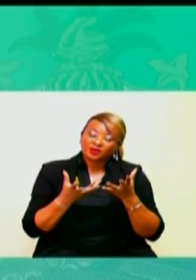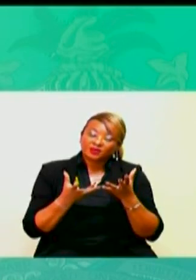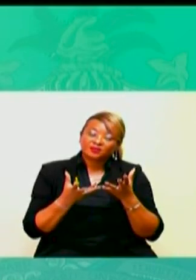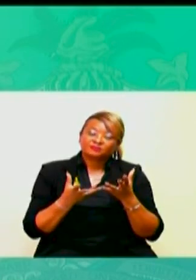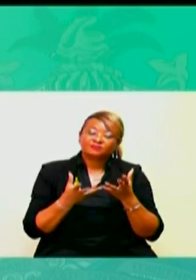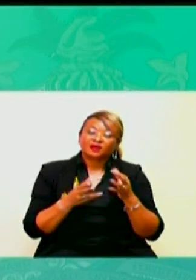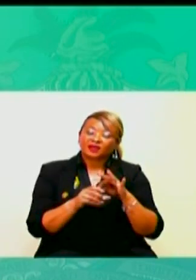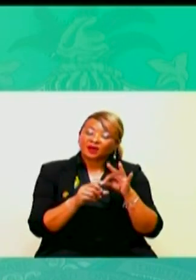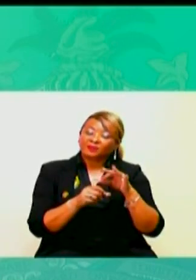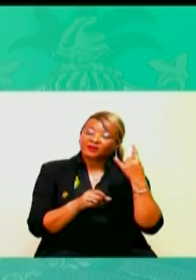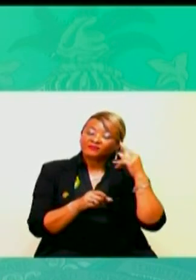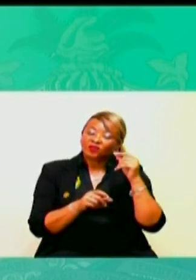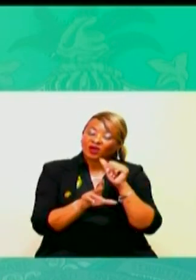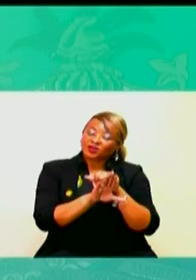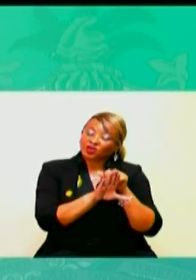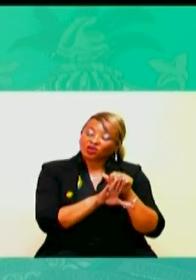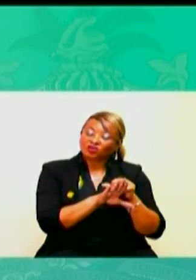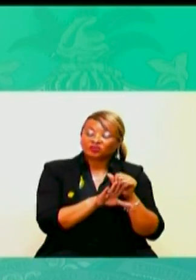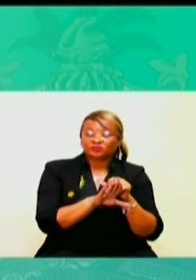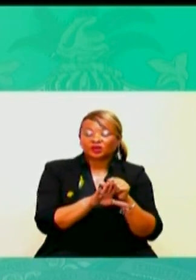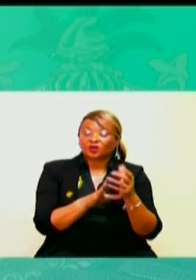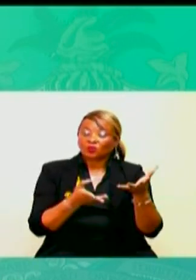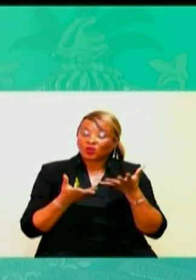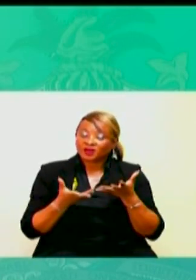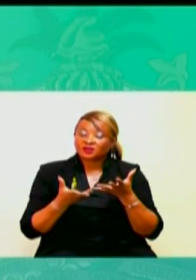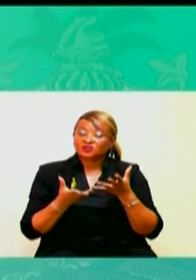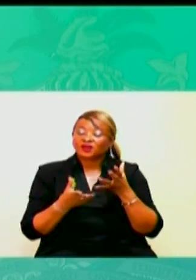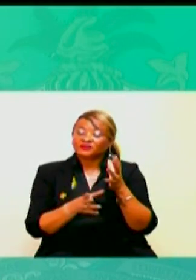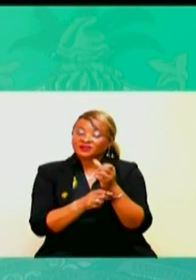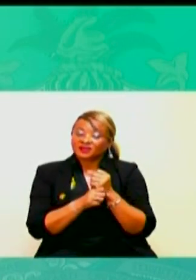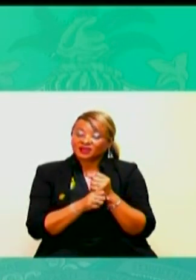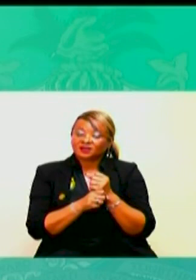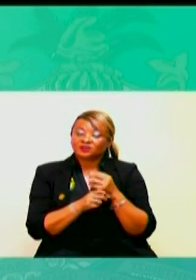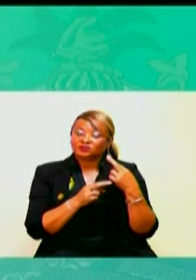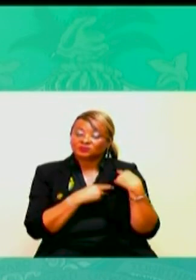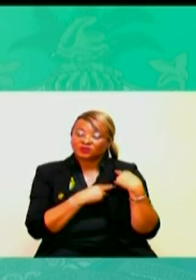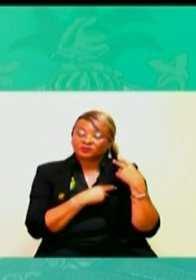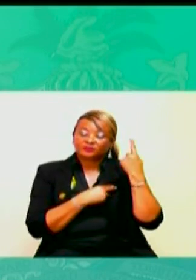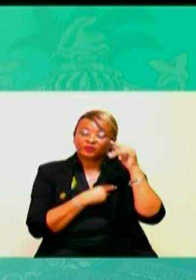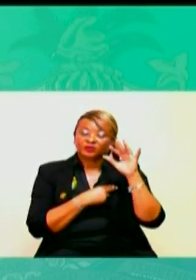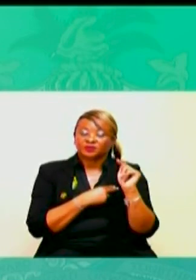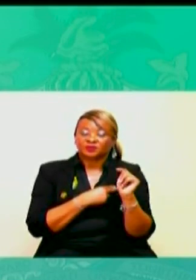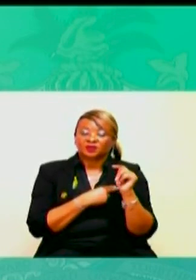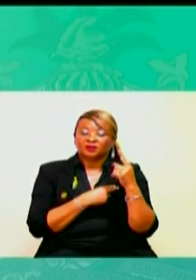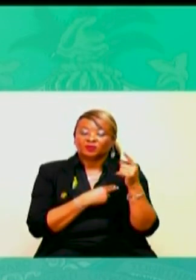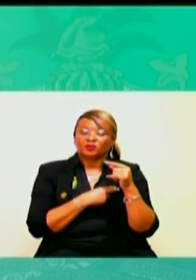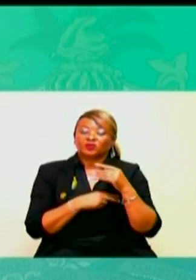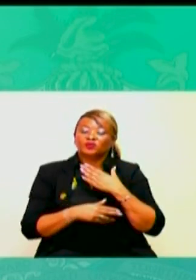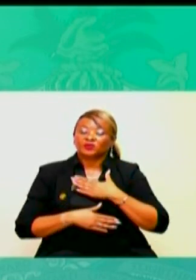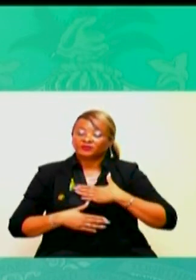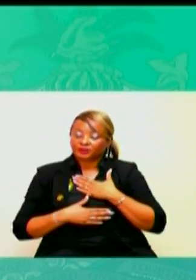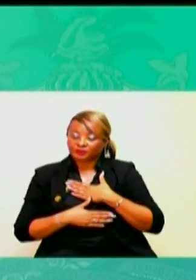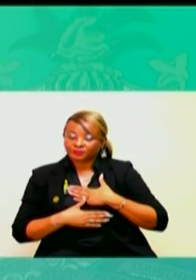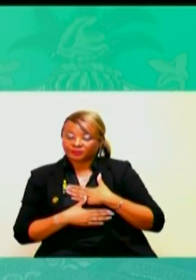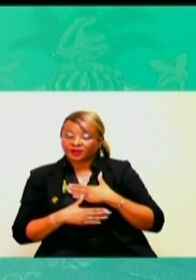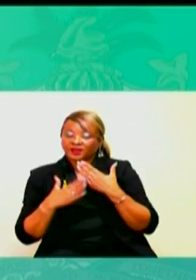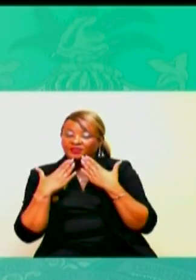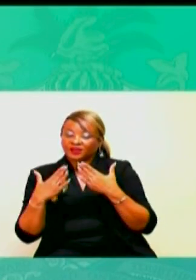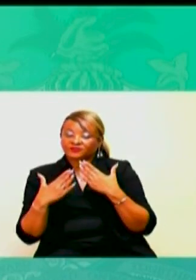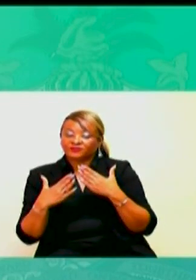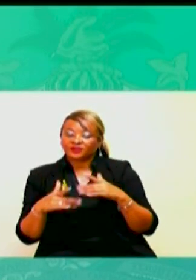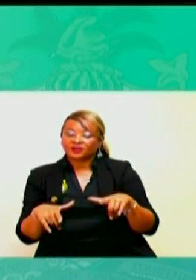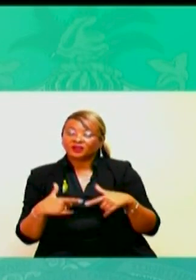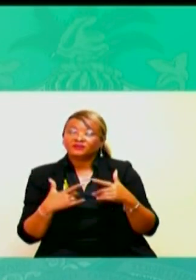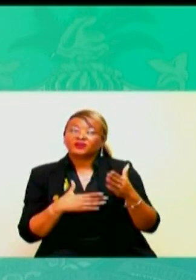job I knock on doors and ask for. So I have to take what comes with it. I am only grateful and thankful to the living